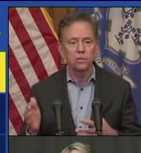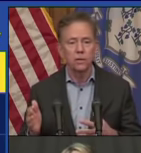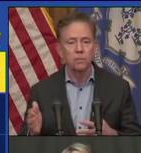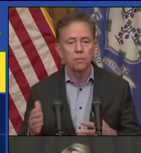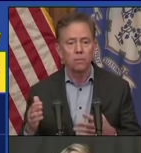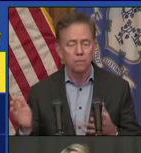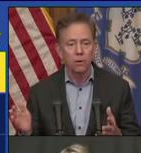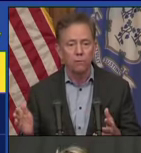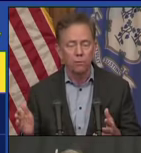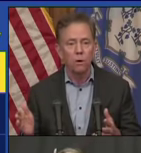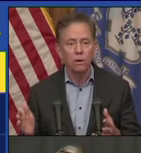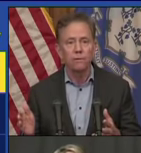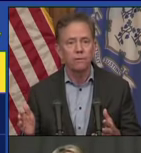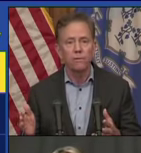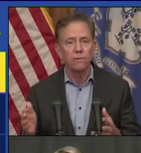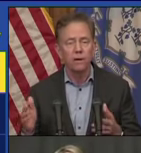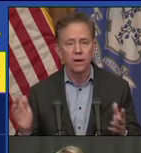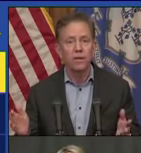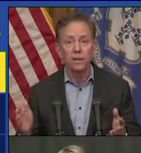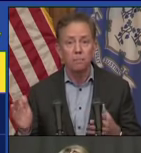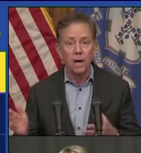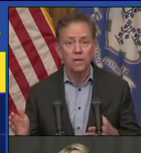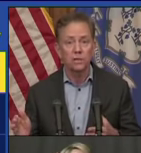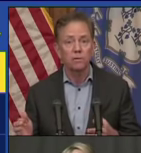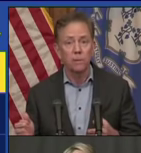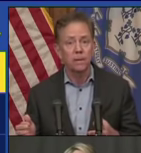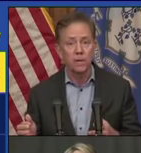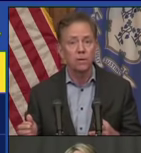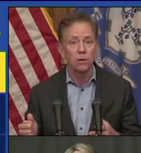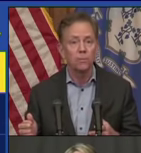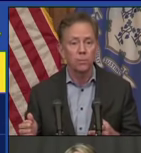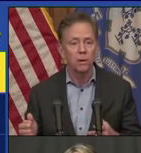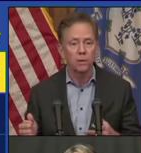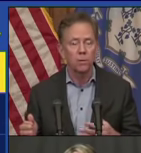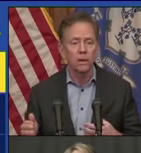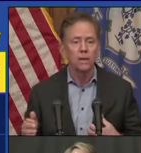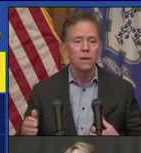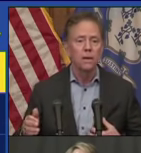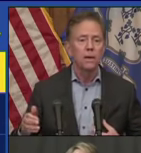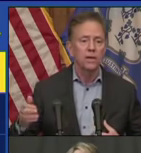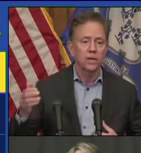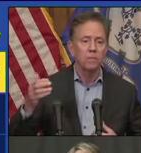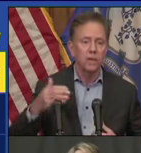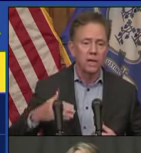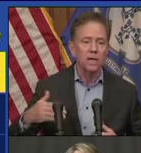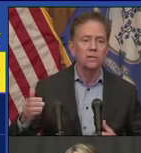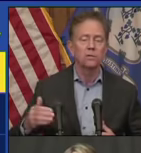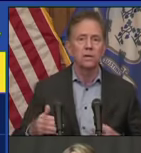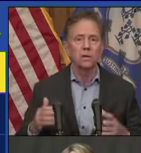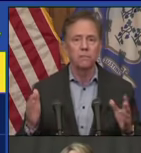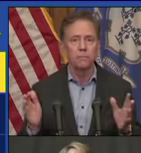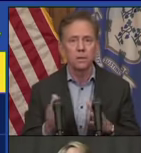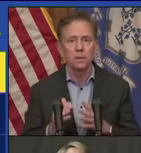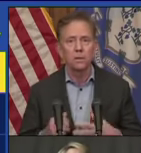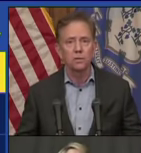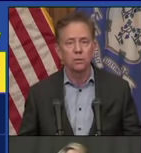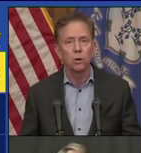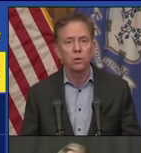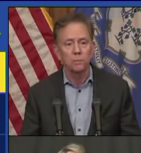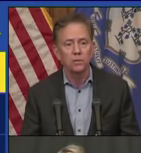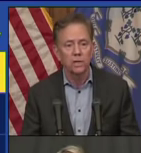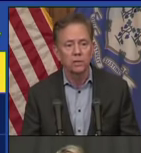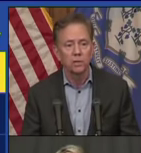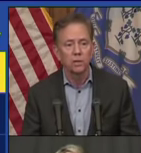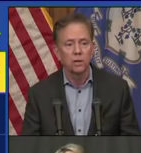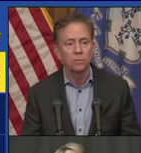cases are 455. Nothing positive about that number, by the way, except that it is a